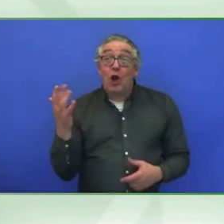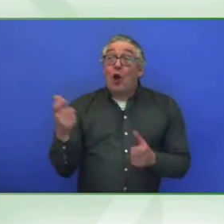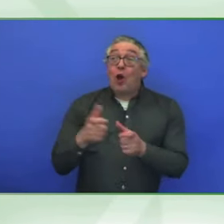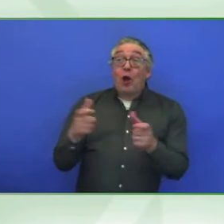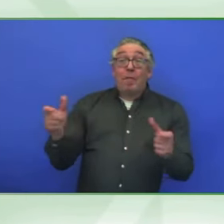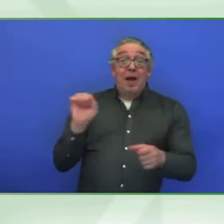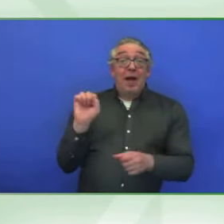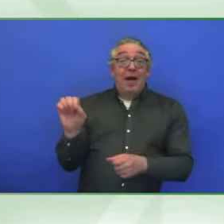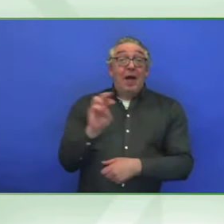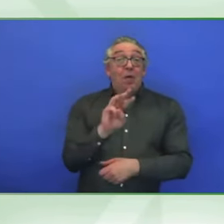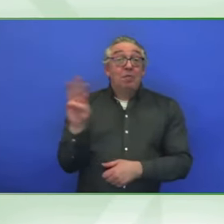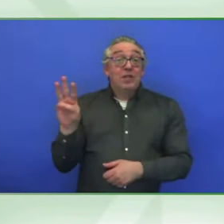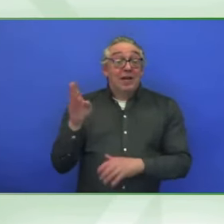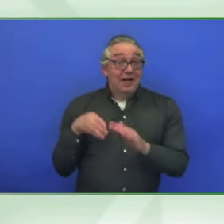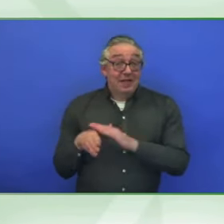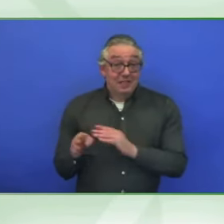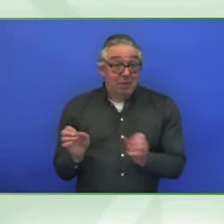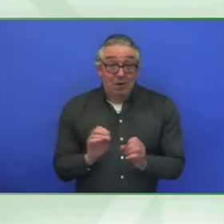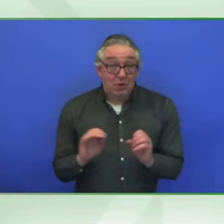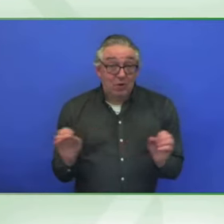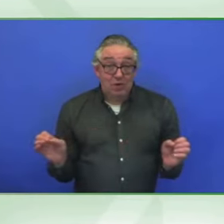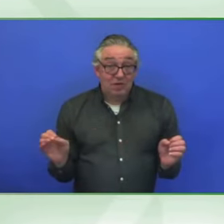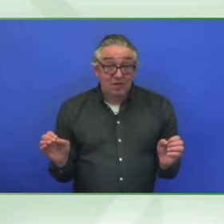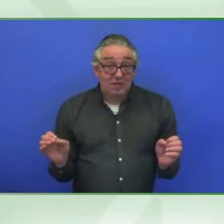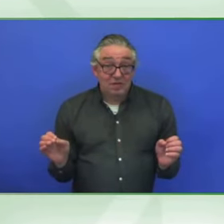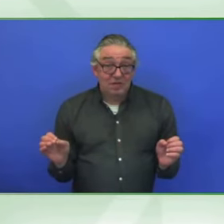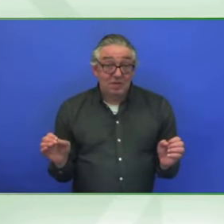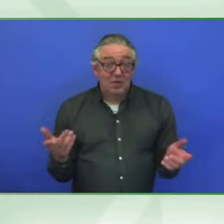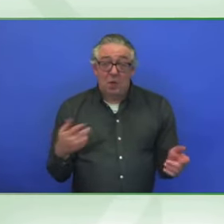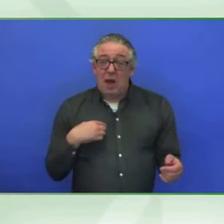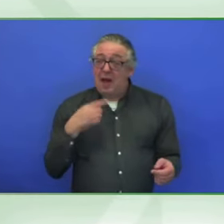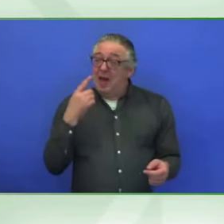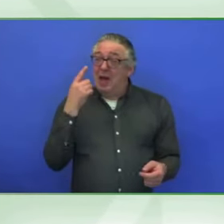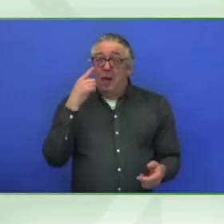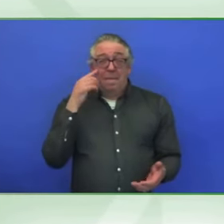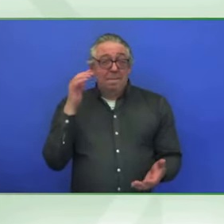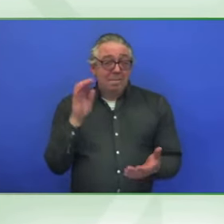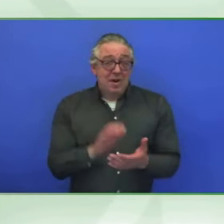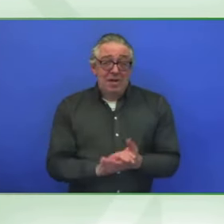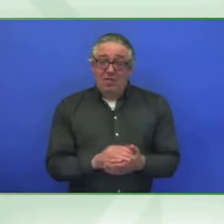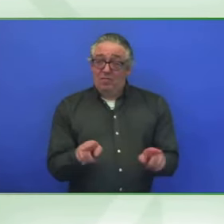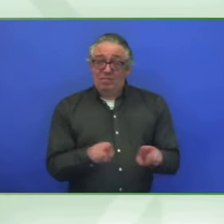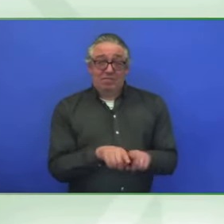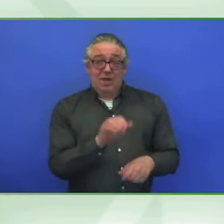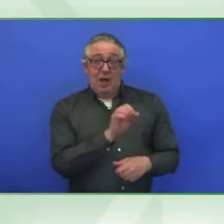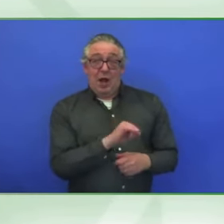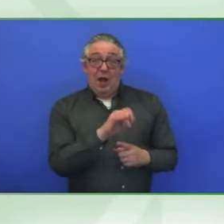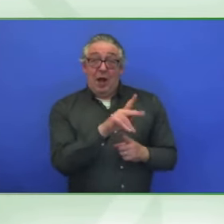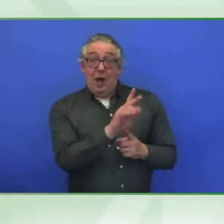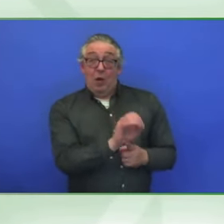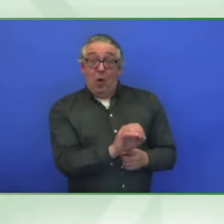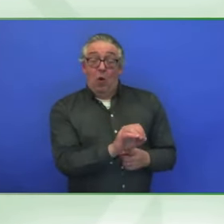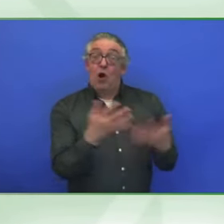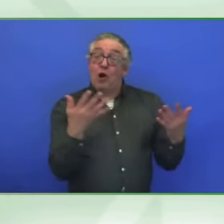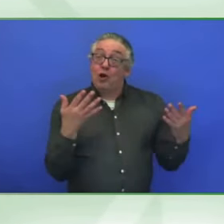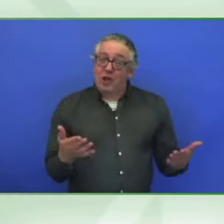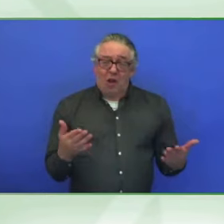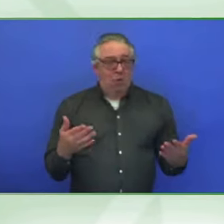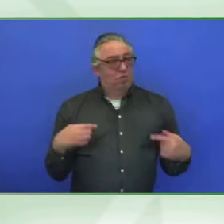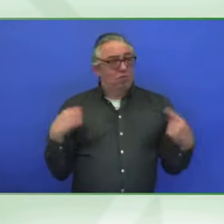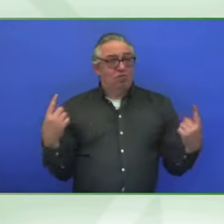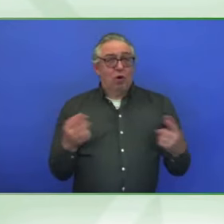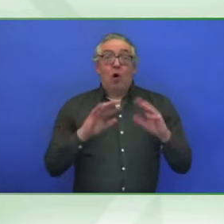us, we can move it forward. But what I do believe with ICAO is it is a new beginning, a proper new beginning that I do think if we come together